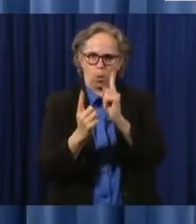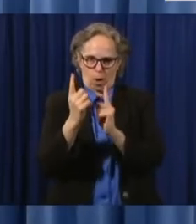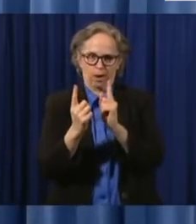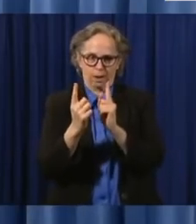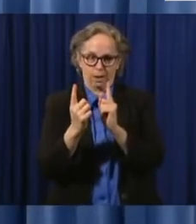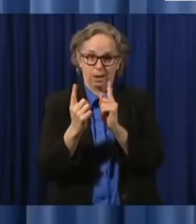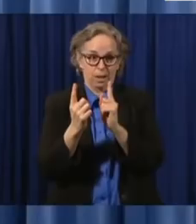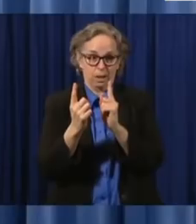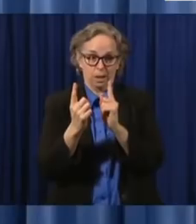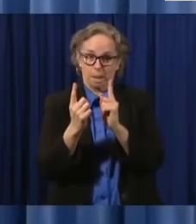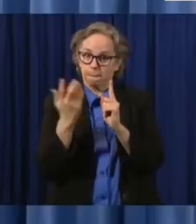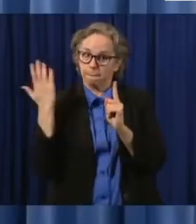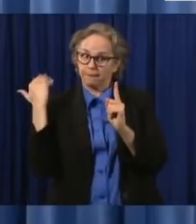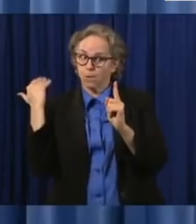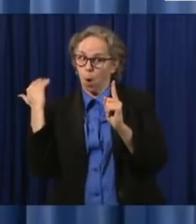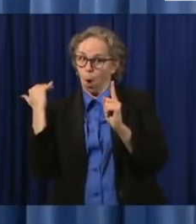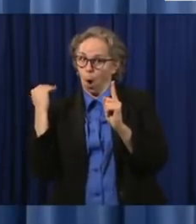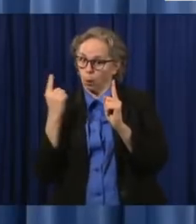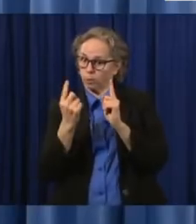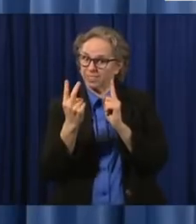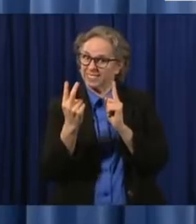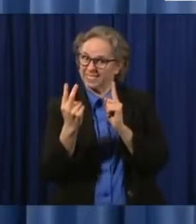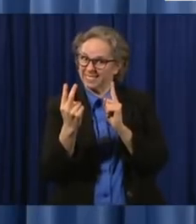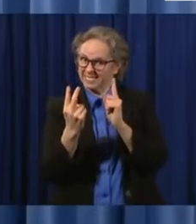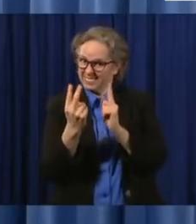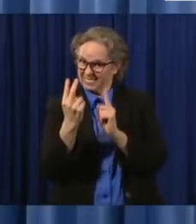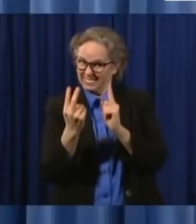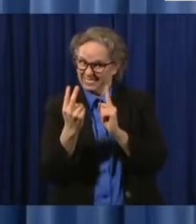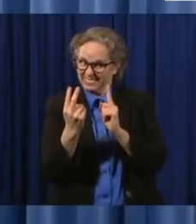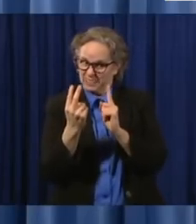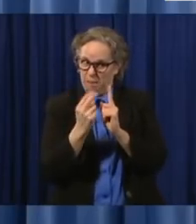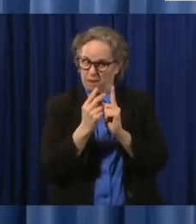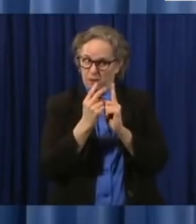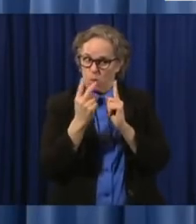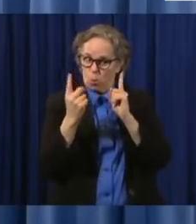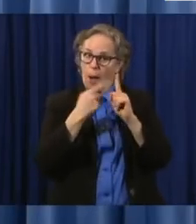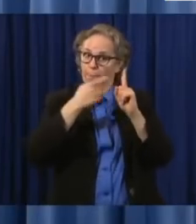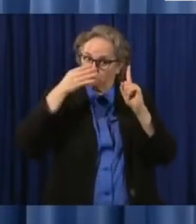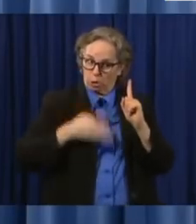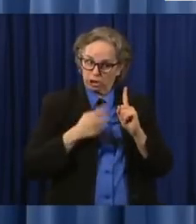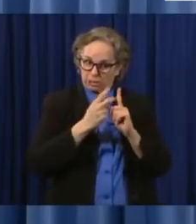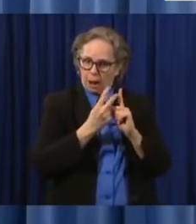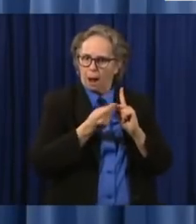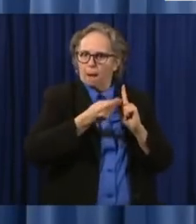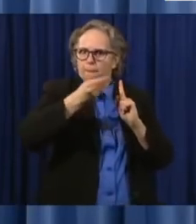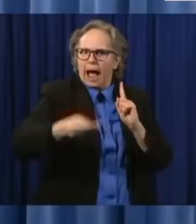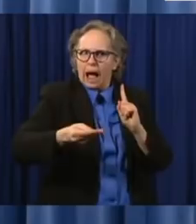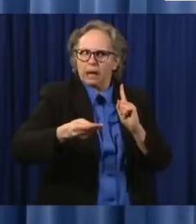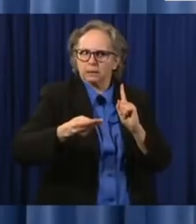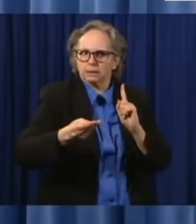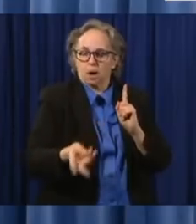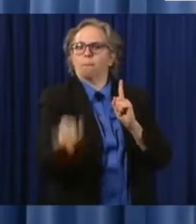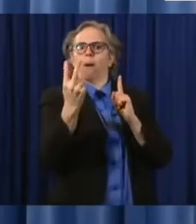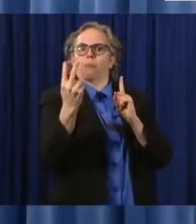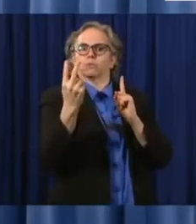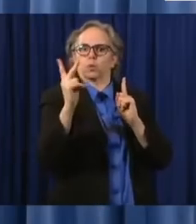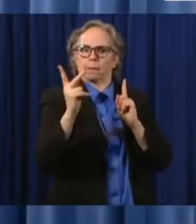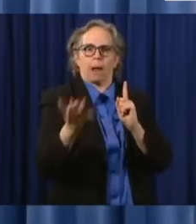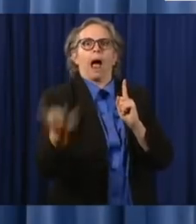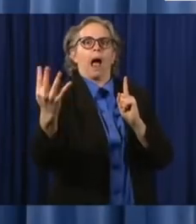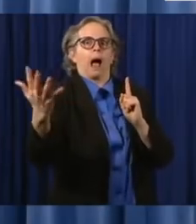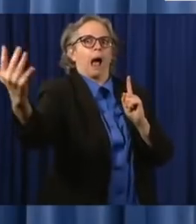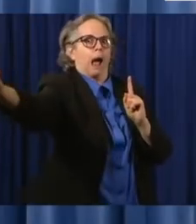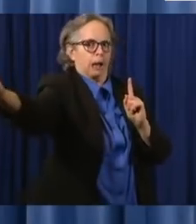been 1-to-2, which simply meant that one person was, on an average, was infecting two